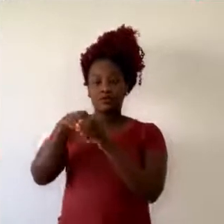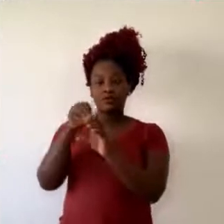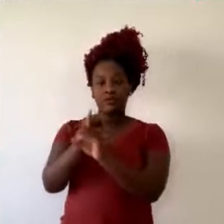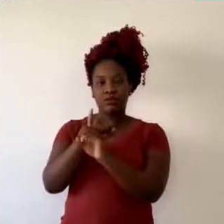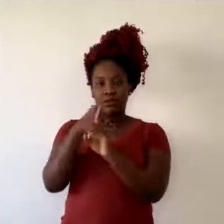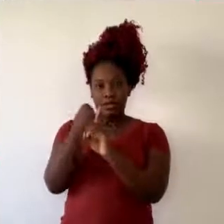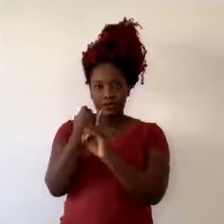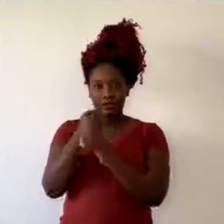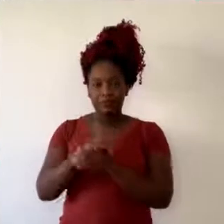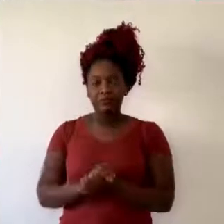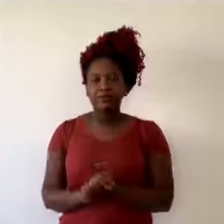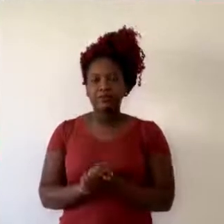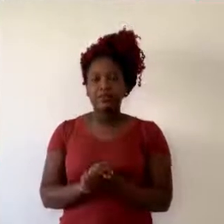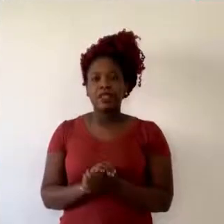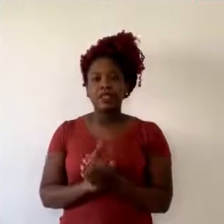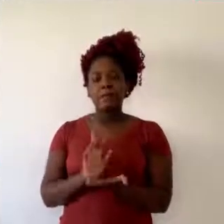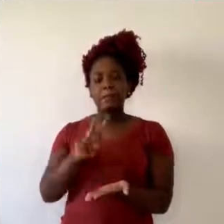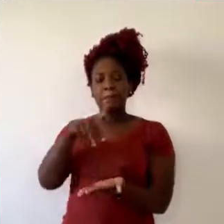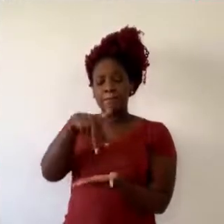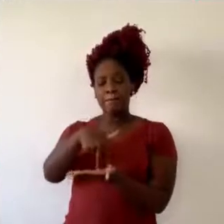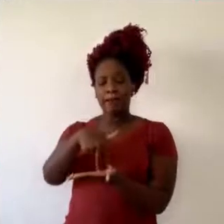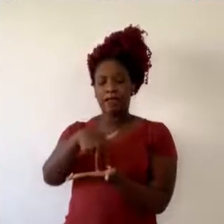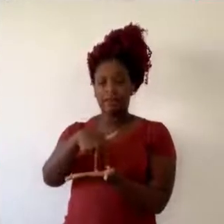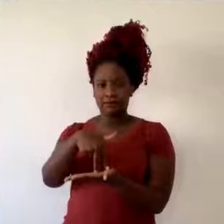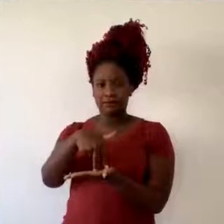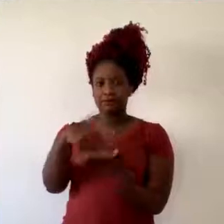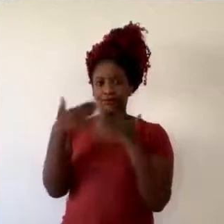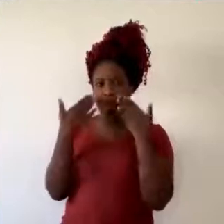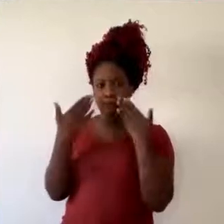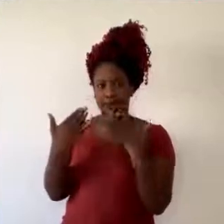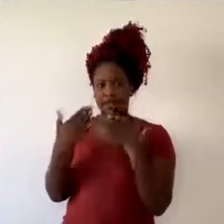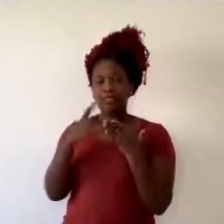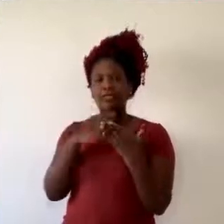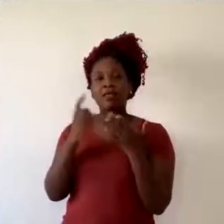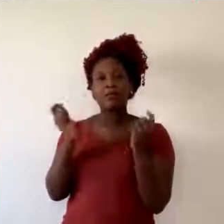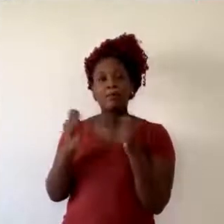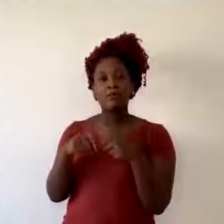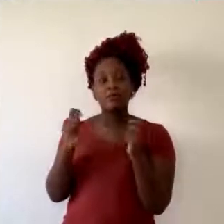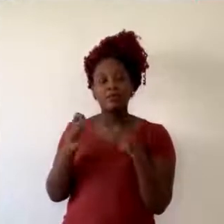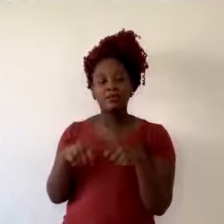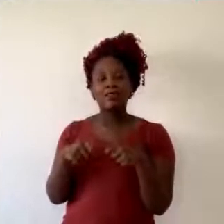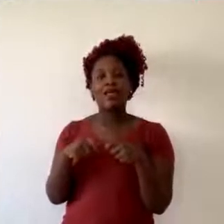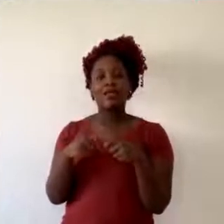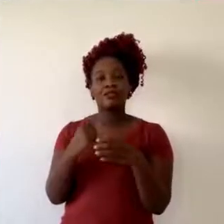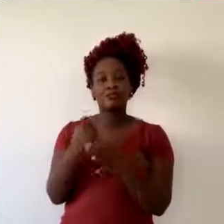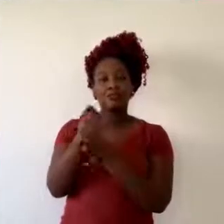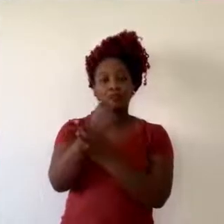negatively or positively in society. And this positioning brings